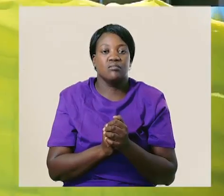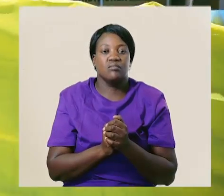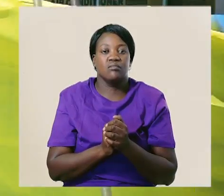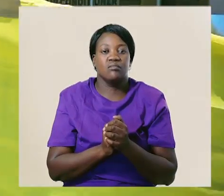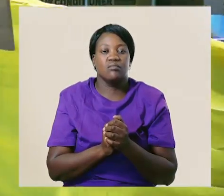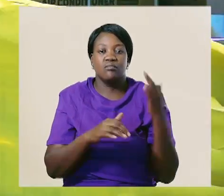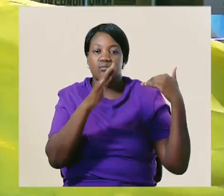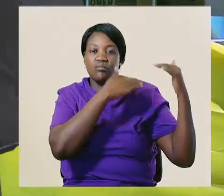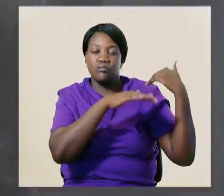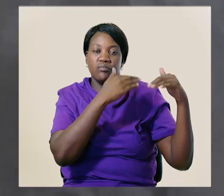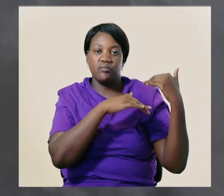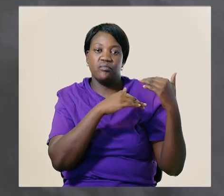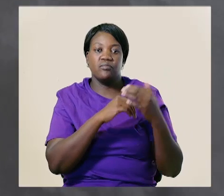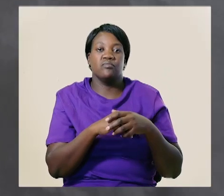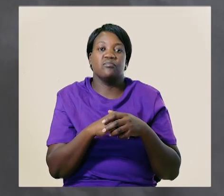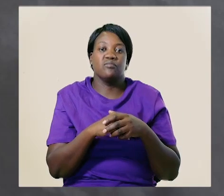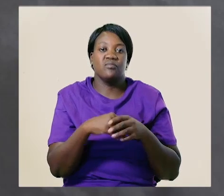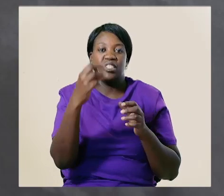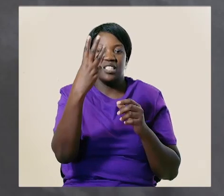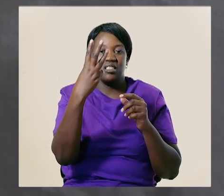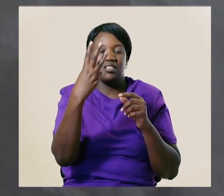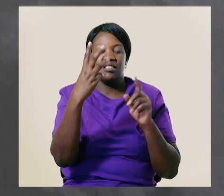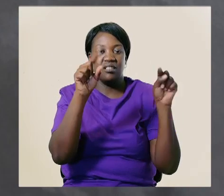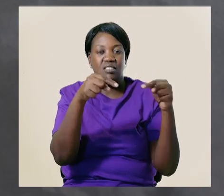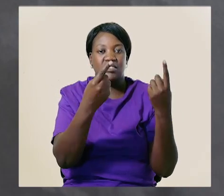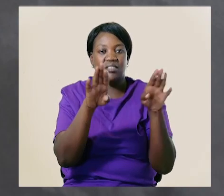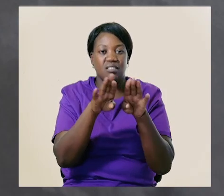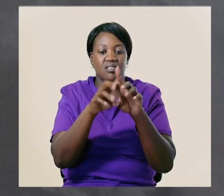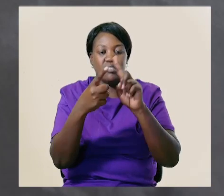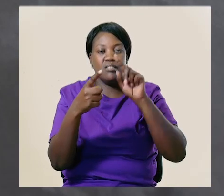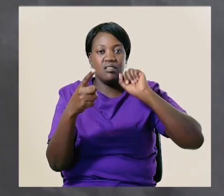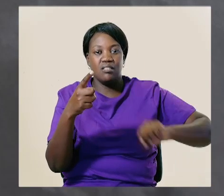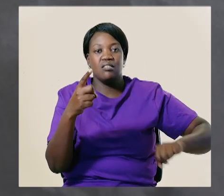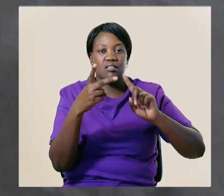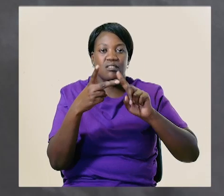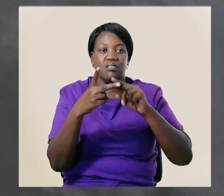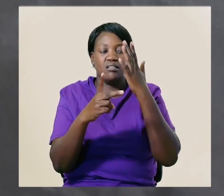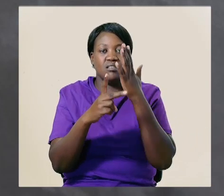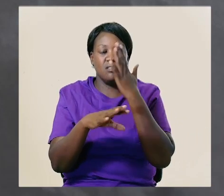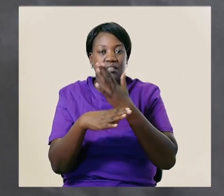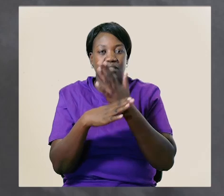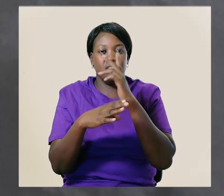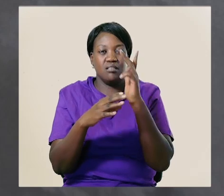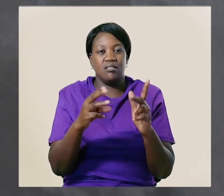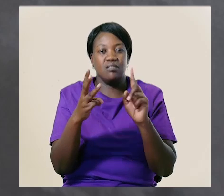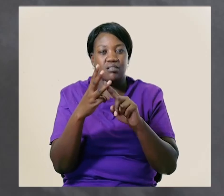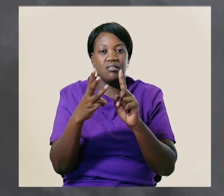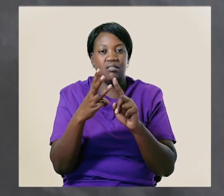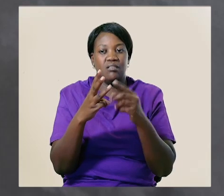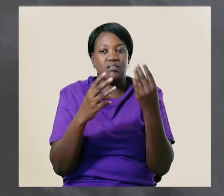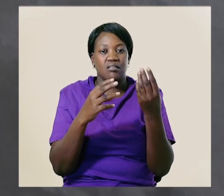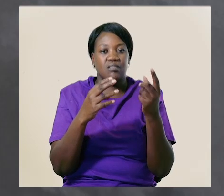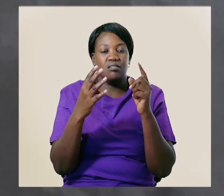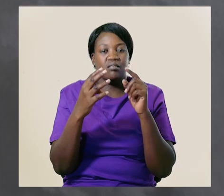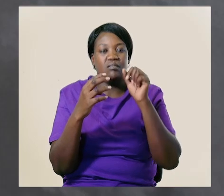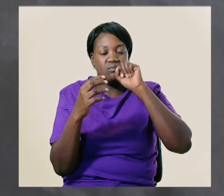Viewers, let's summarize. The three factors of production are land, labor, and capital. Land